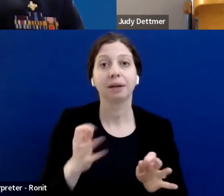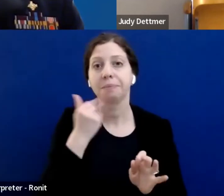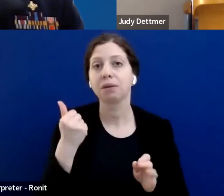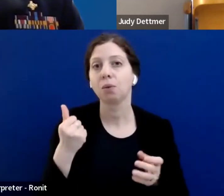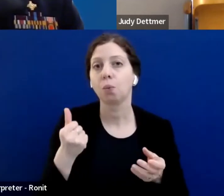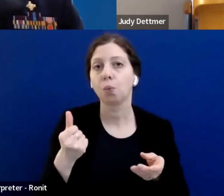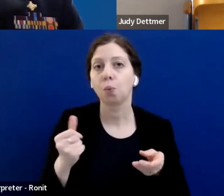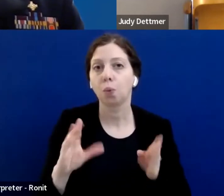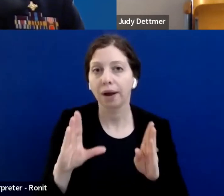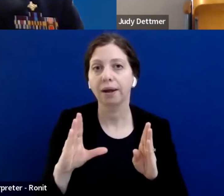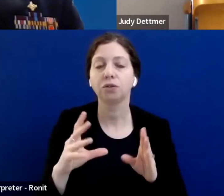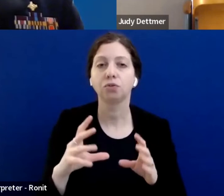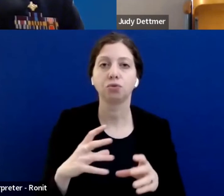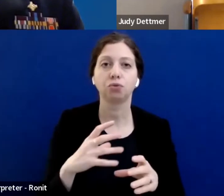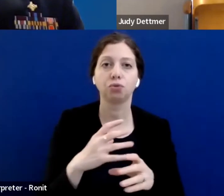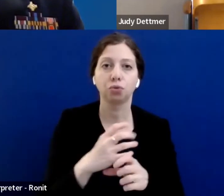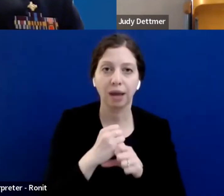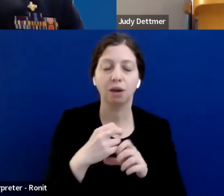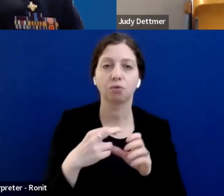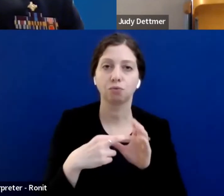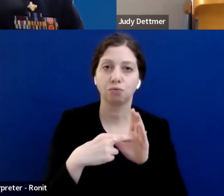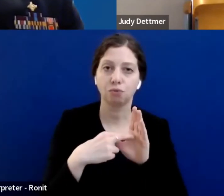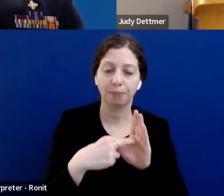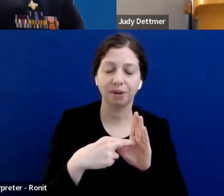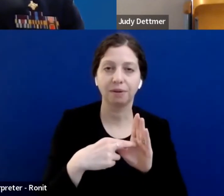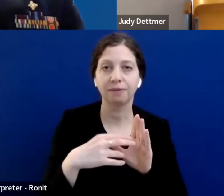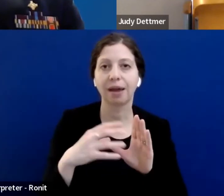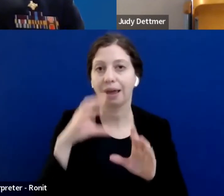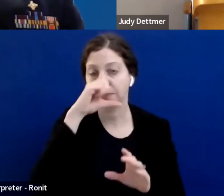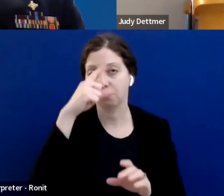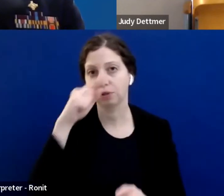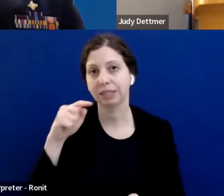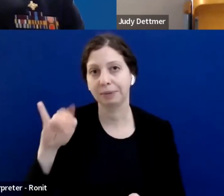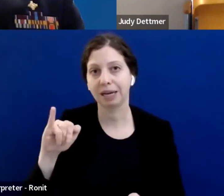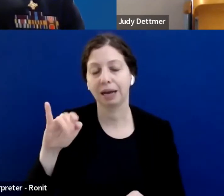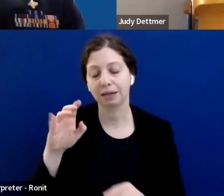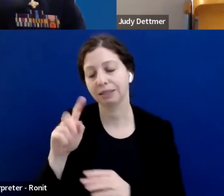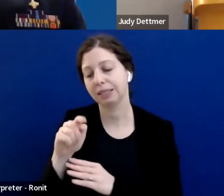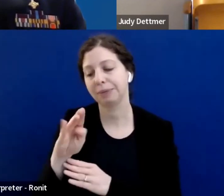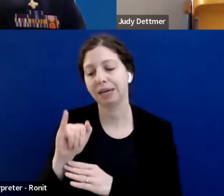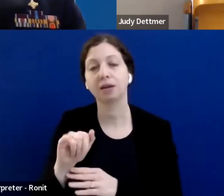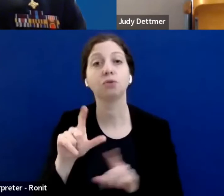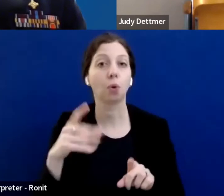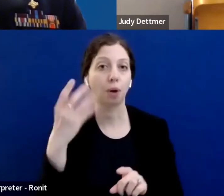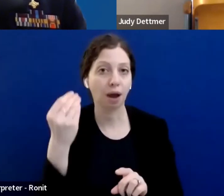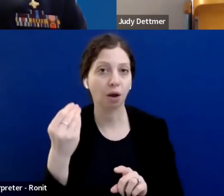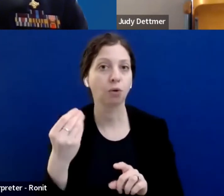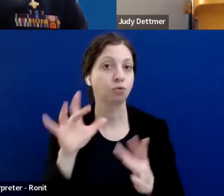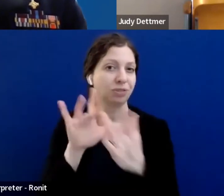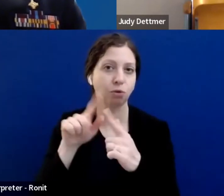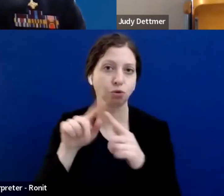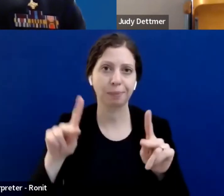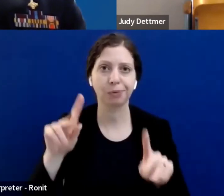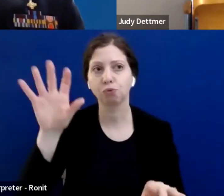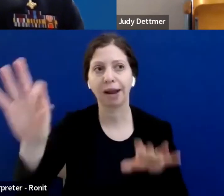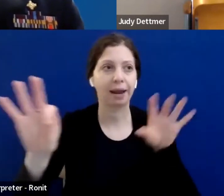to get representative estimates of TBI was to go out and reach out to people in a random way through a